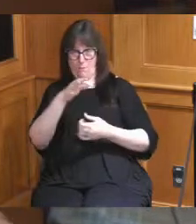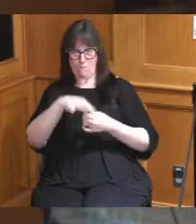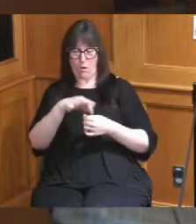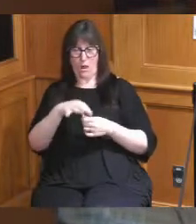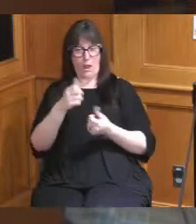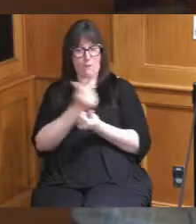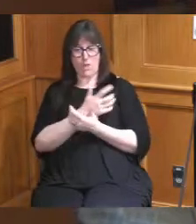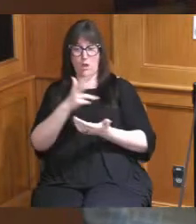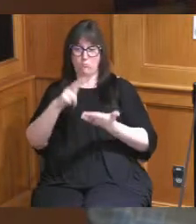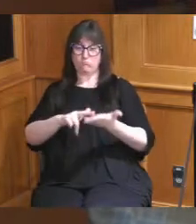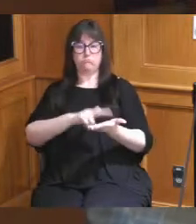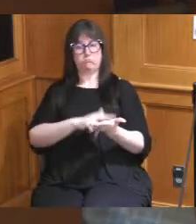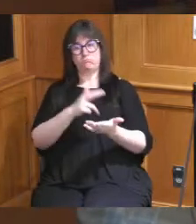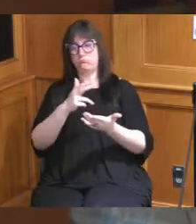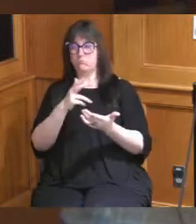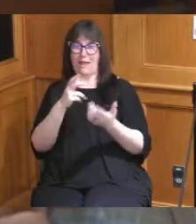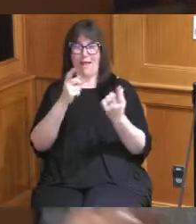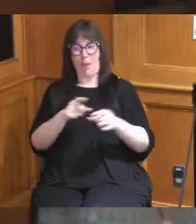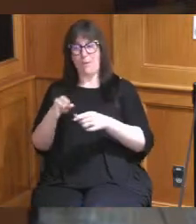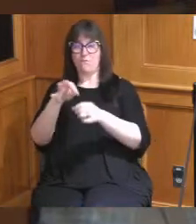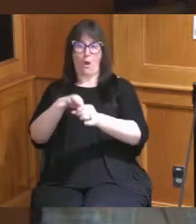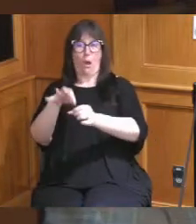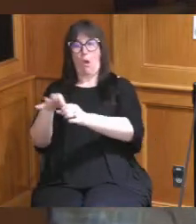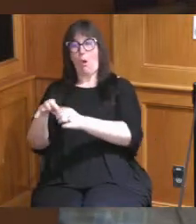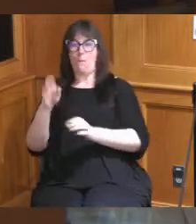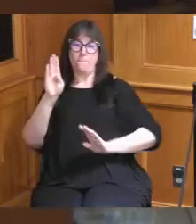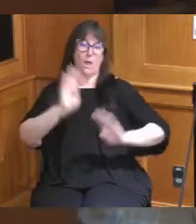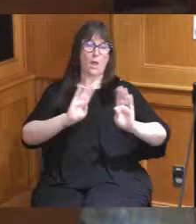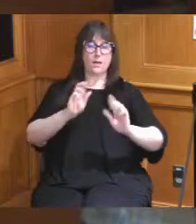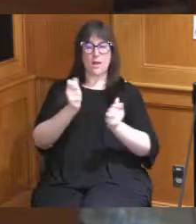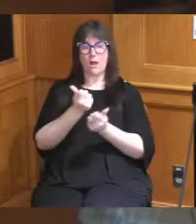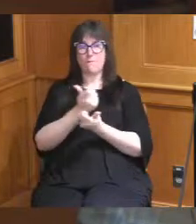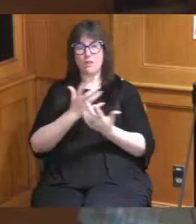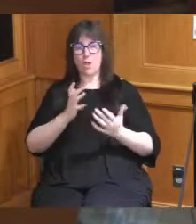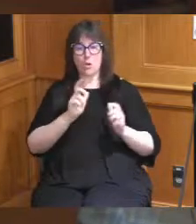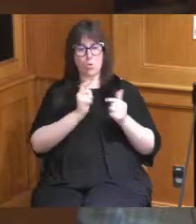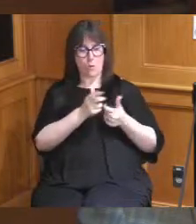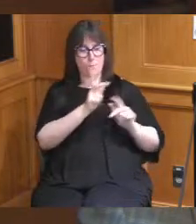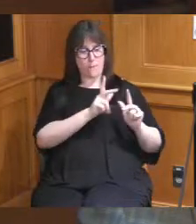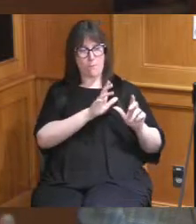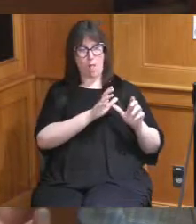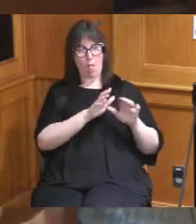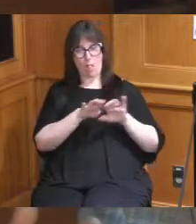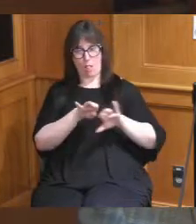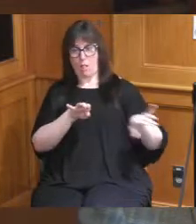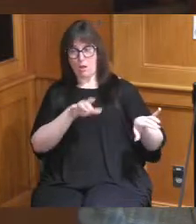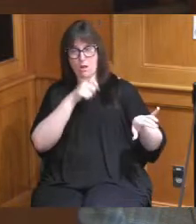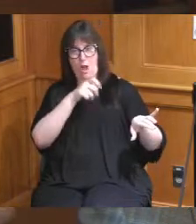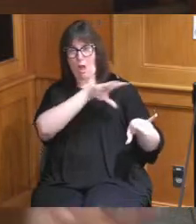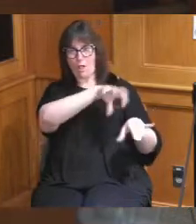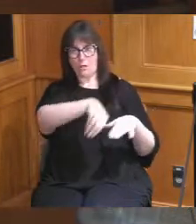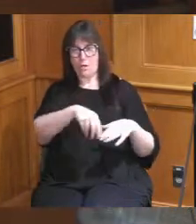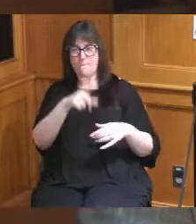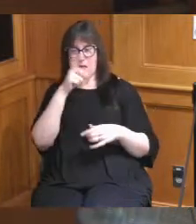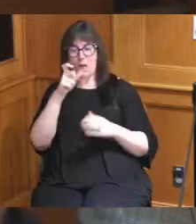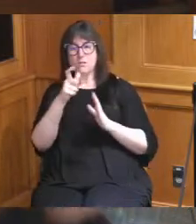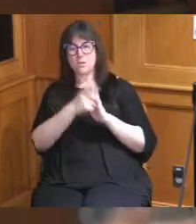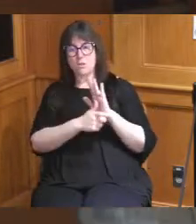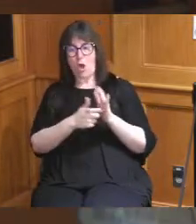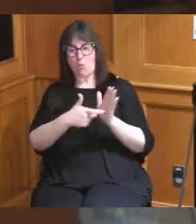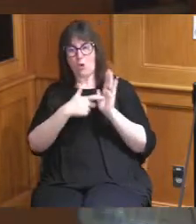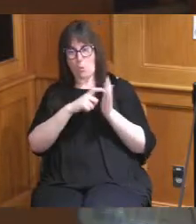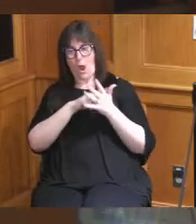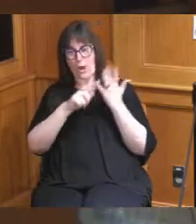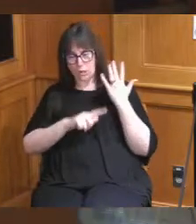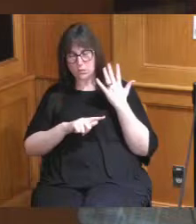being voted on, and groups of people have not been included because the law requires us to go through all